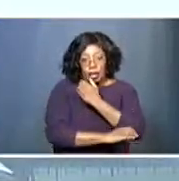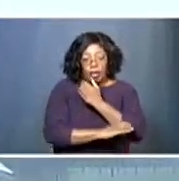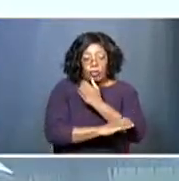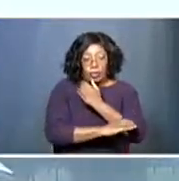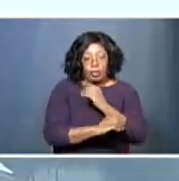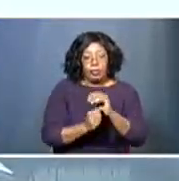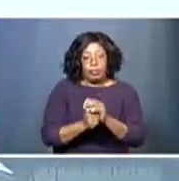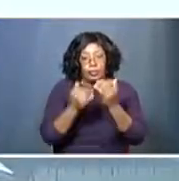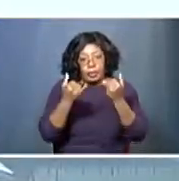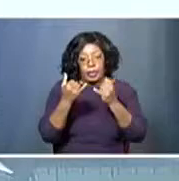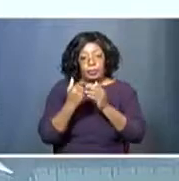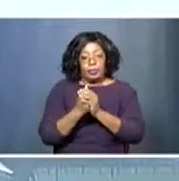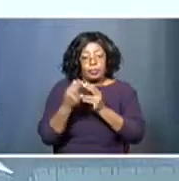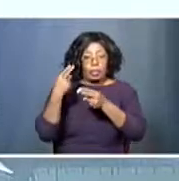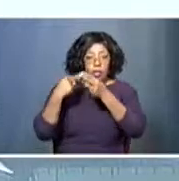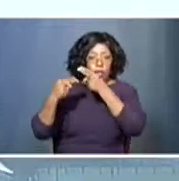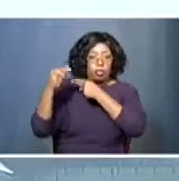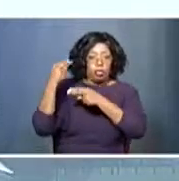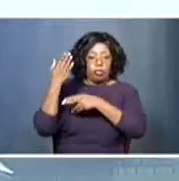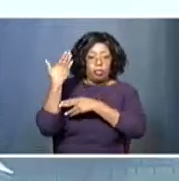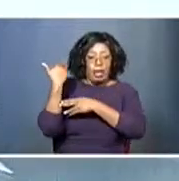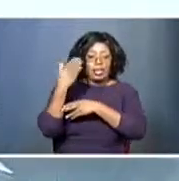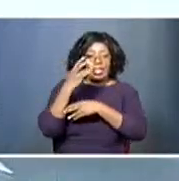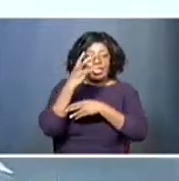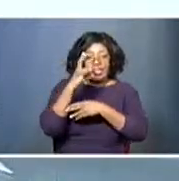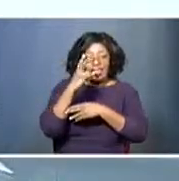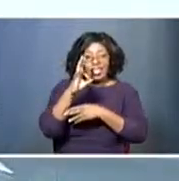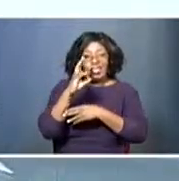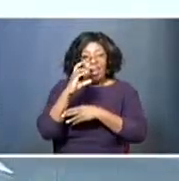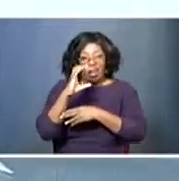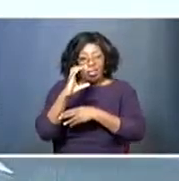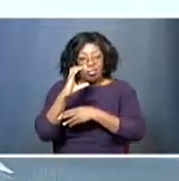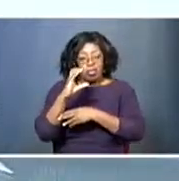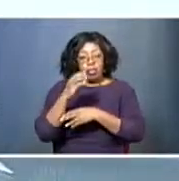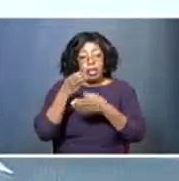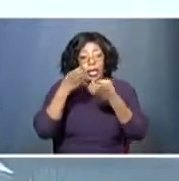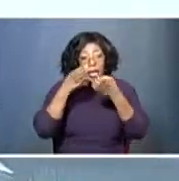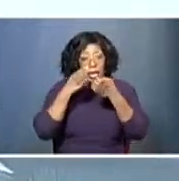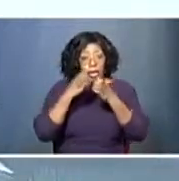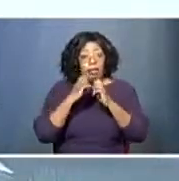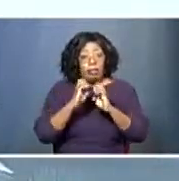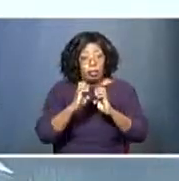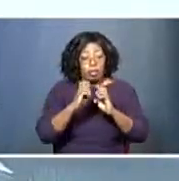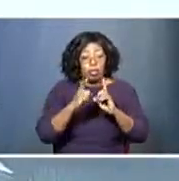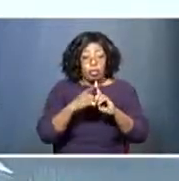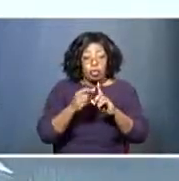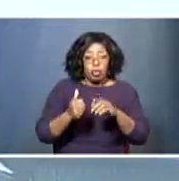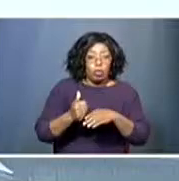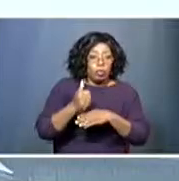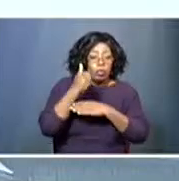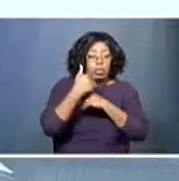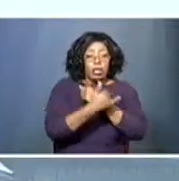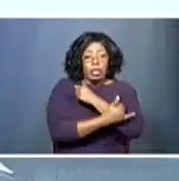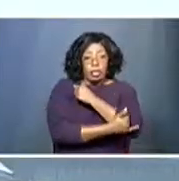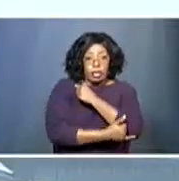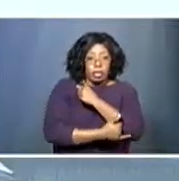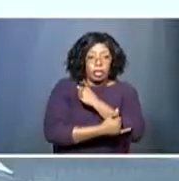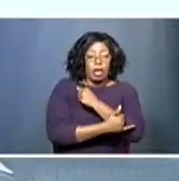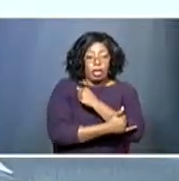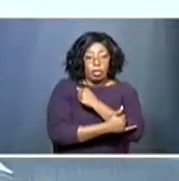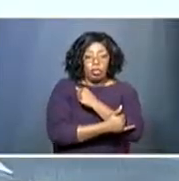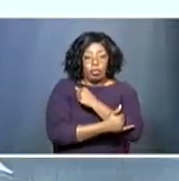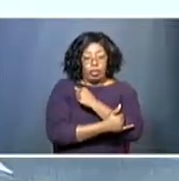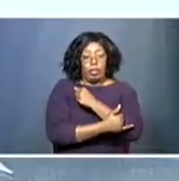history dates back to the late 1700s. Centuries later, efforts are in motion to revive one of the country's key